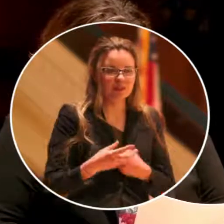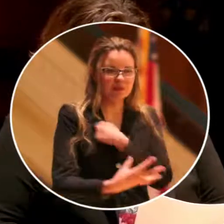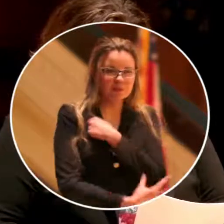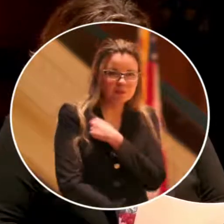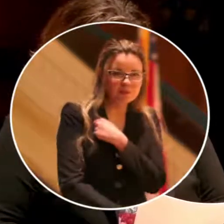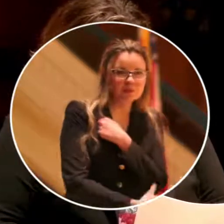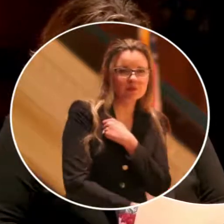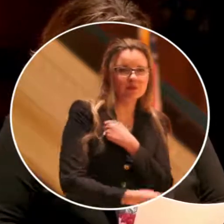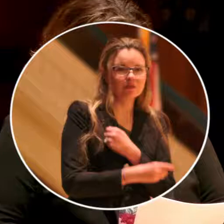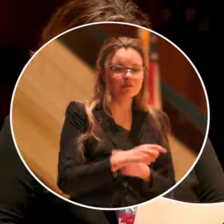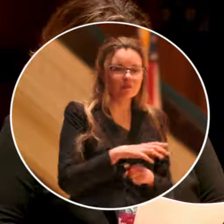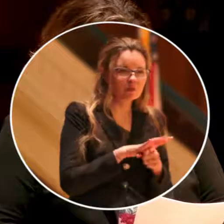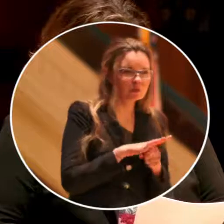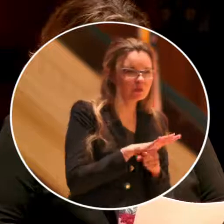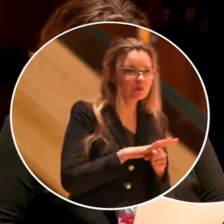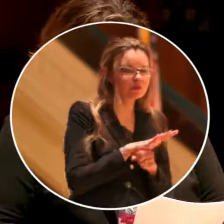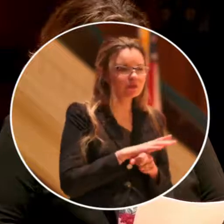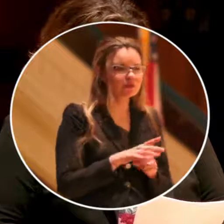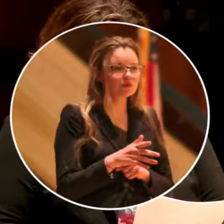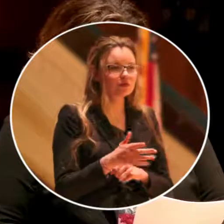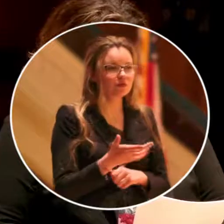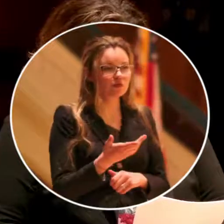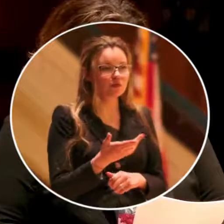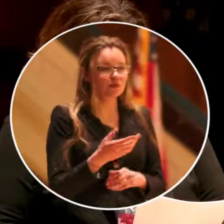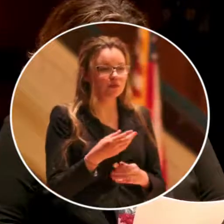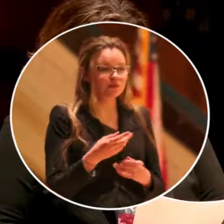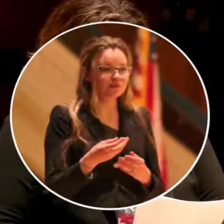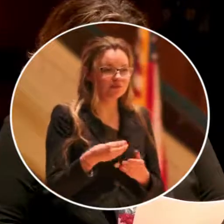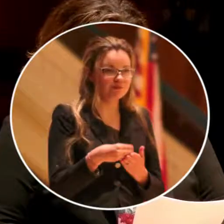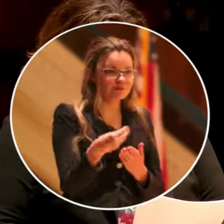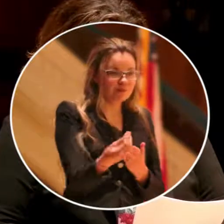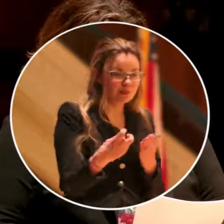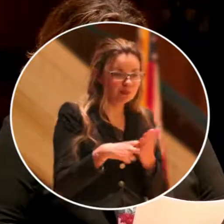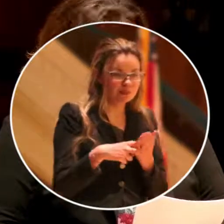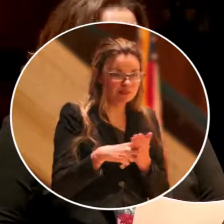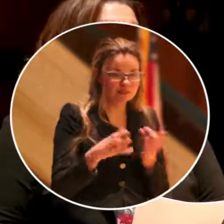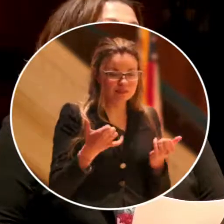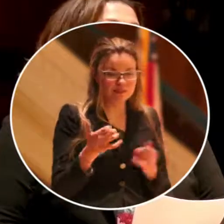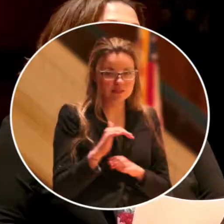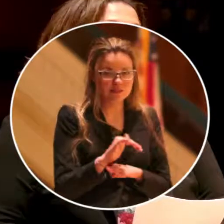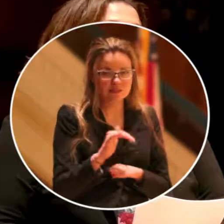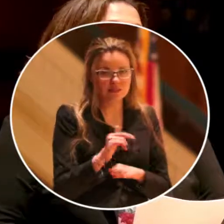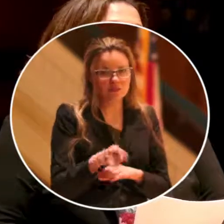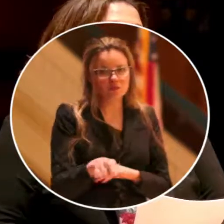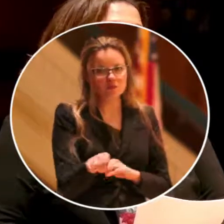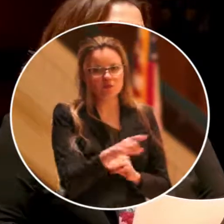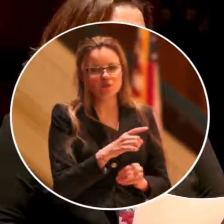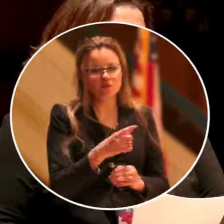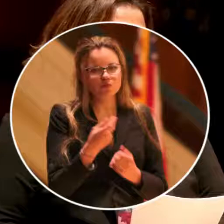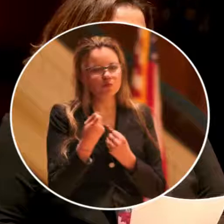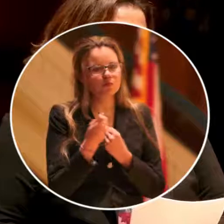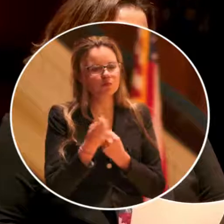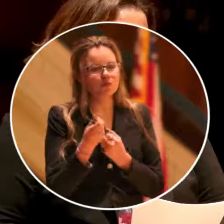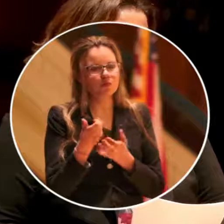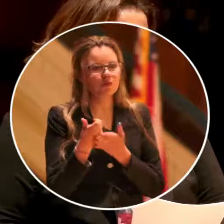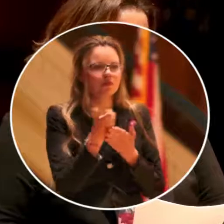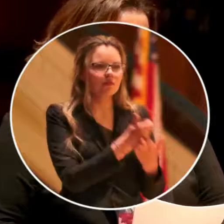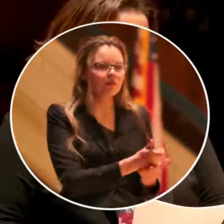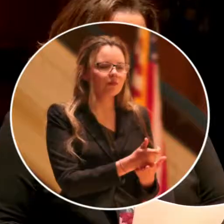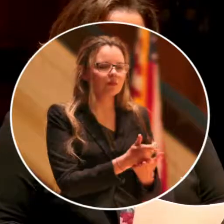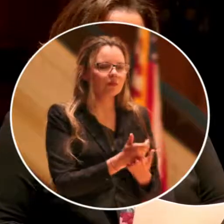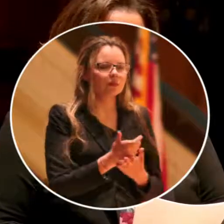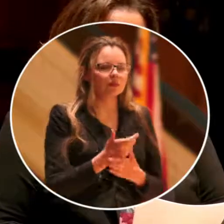hope. By purchasing a ticket for tonight's show, you have helped some of our most vulnerable